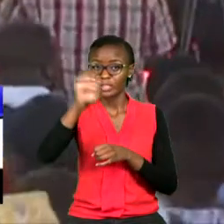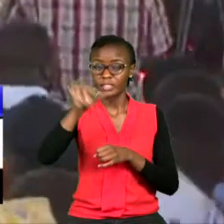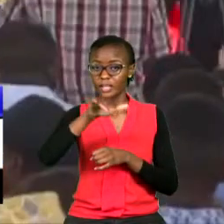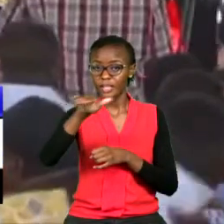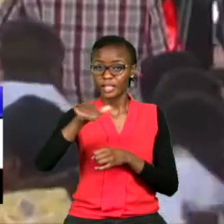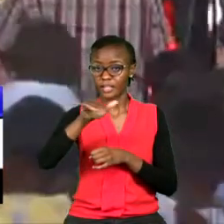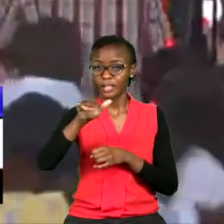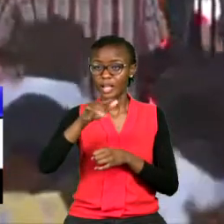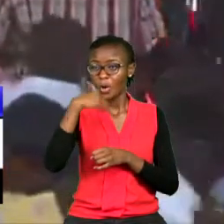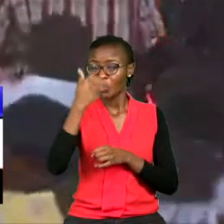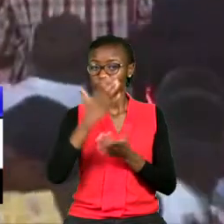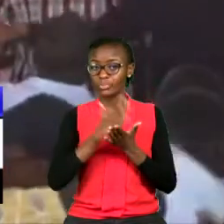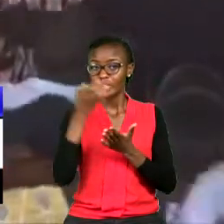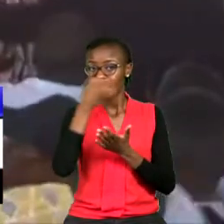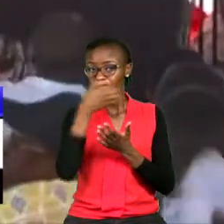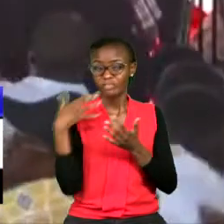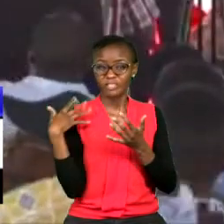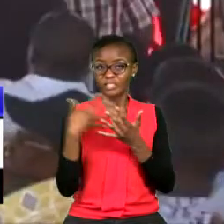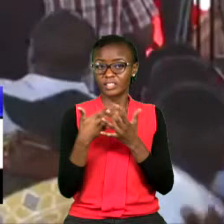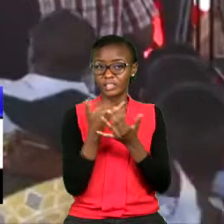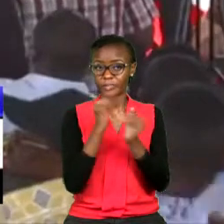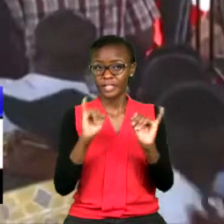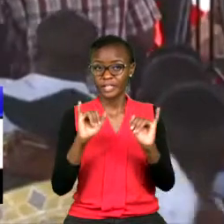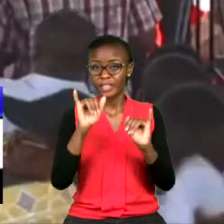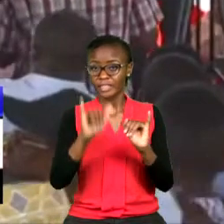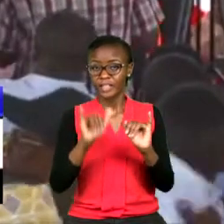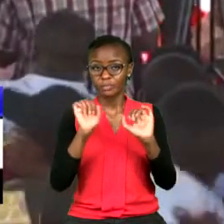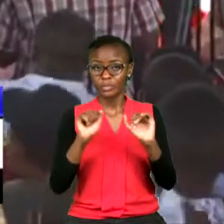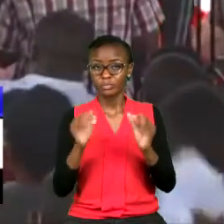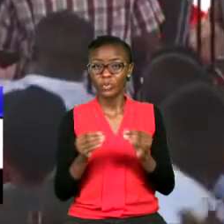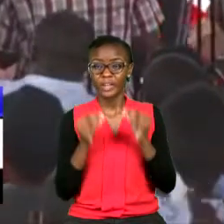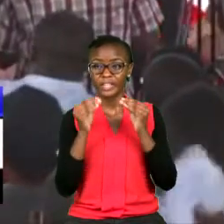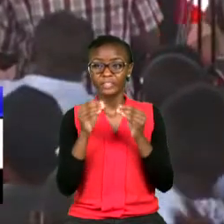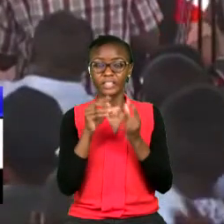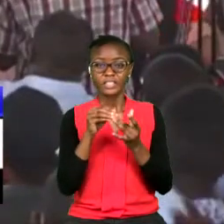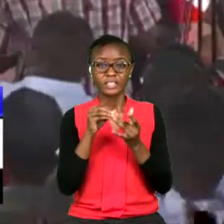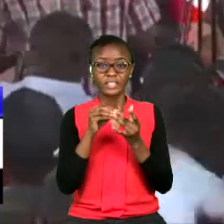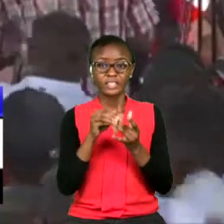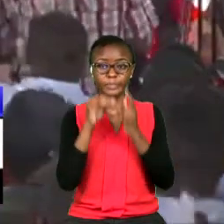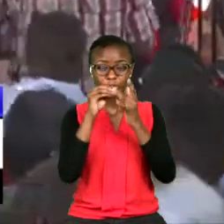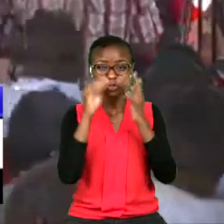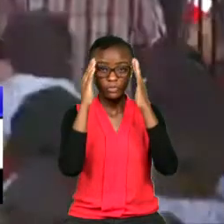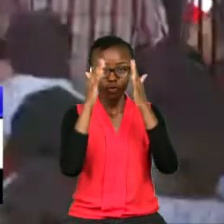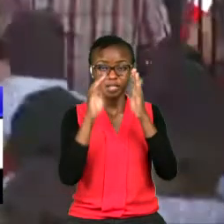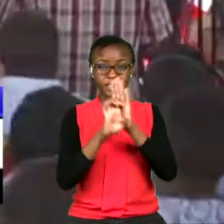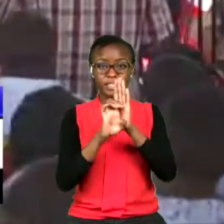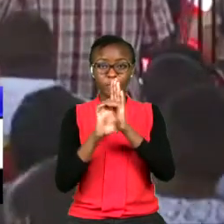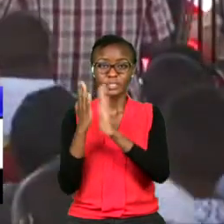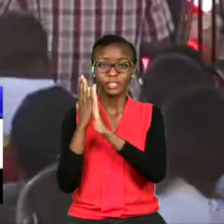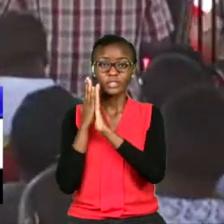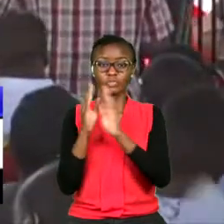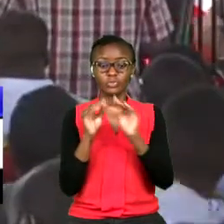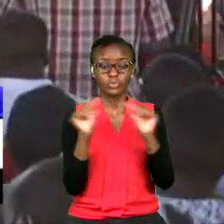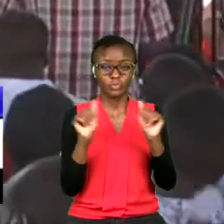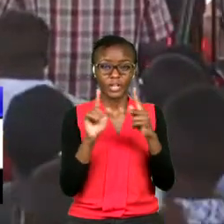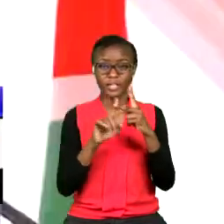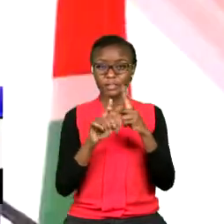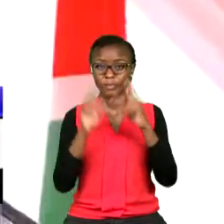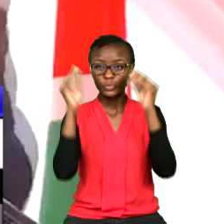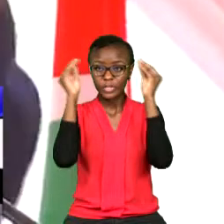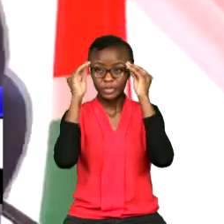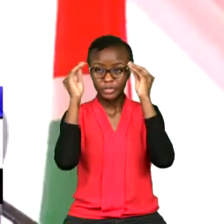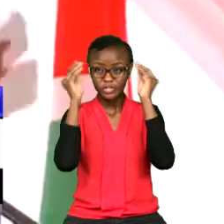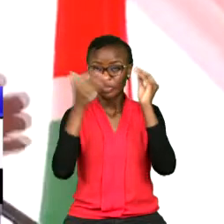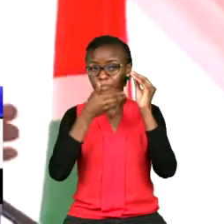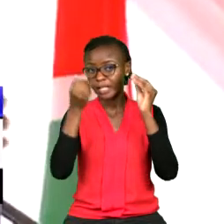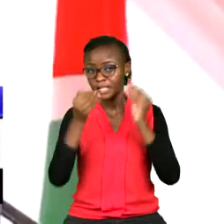generally marginalized since independence that they will be given a special focus on key sectors including security and education.